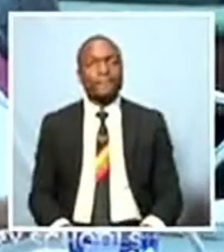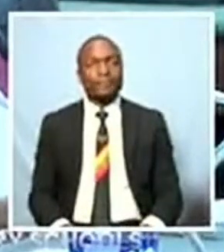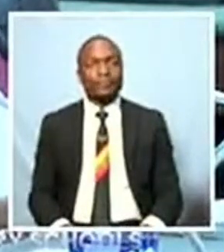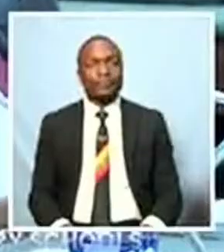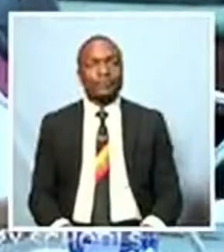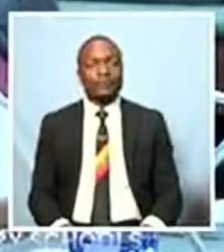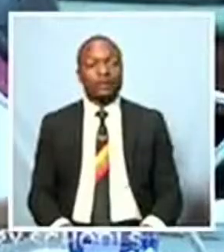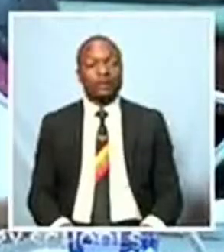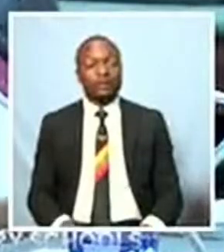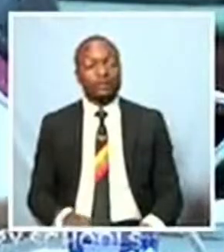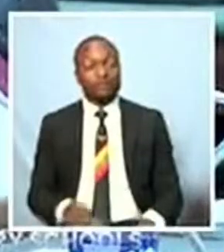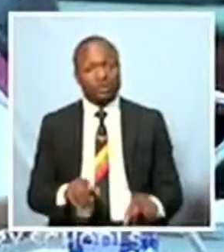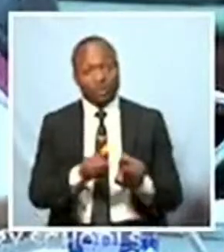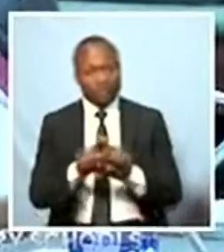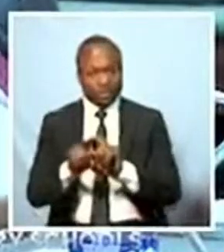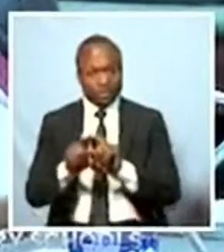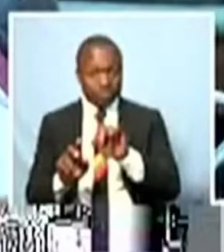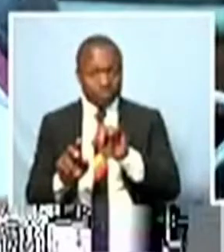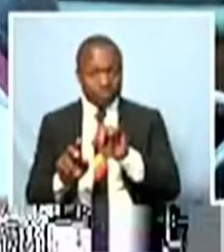a university that